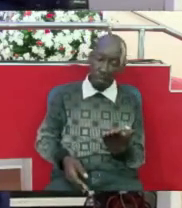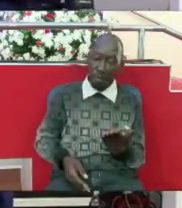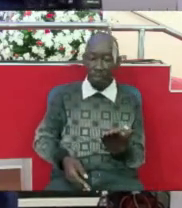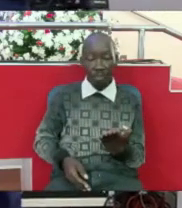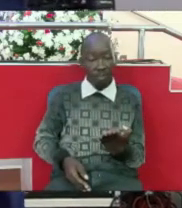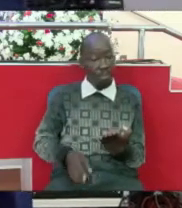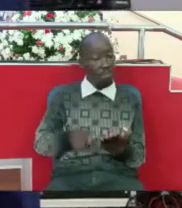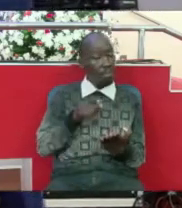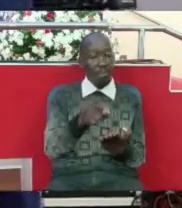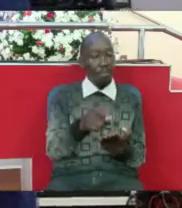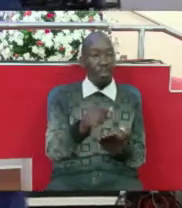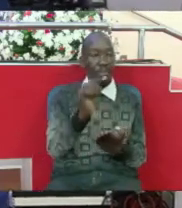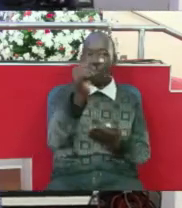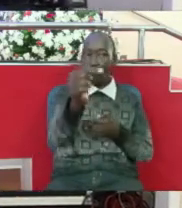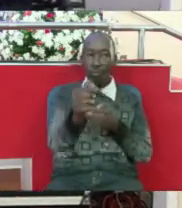it will not last.